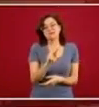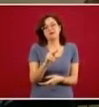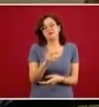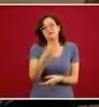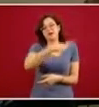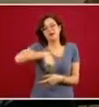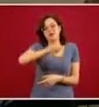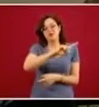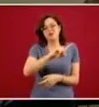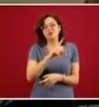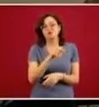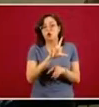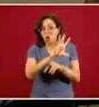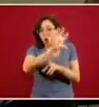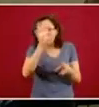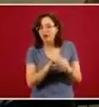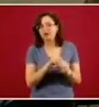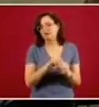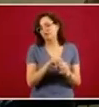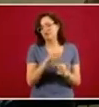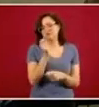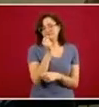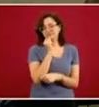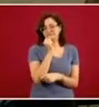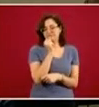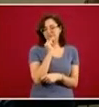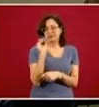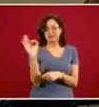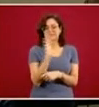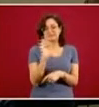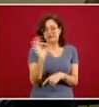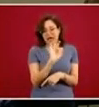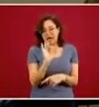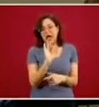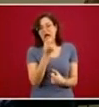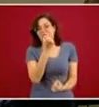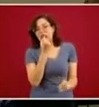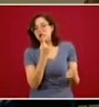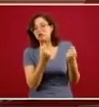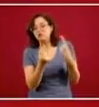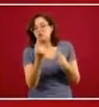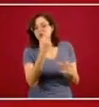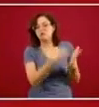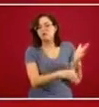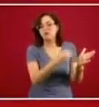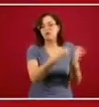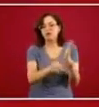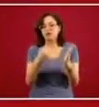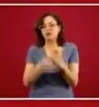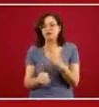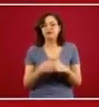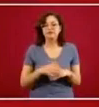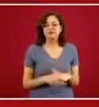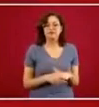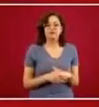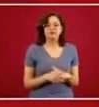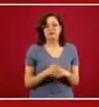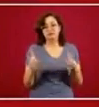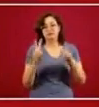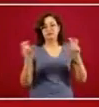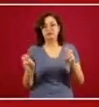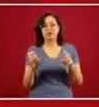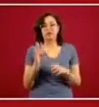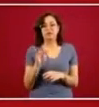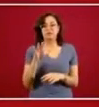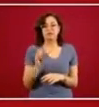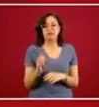The interns are still students and they have a very valuable role within this situation, but it is understandable that